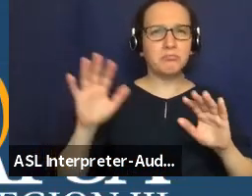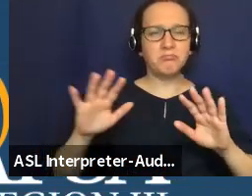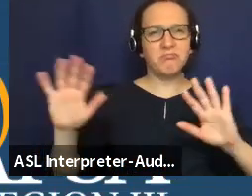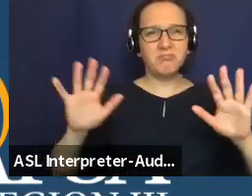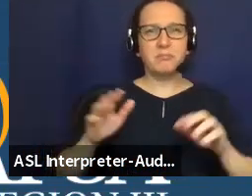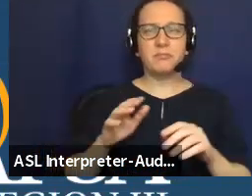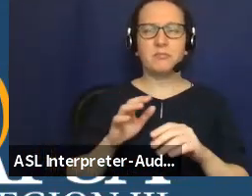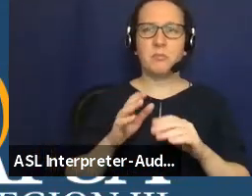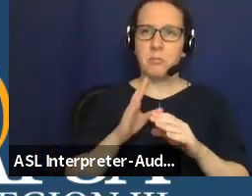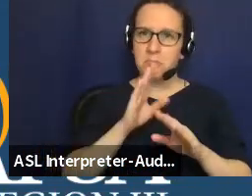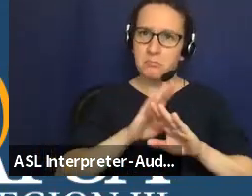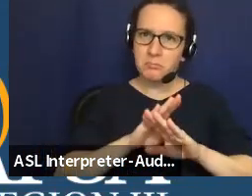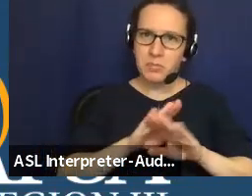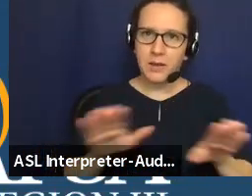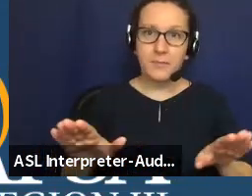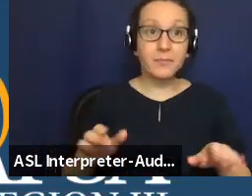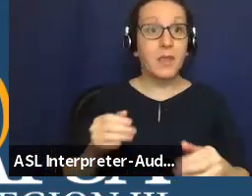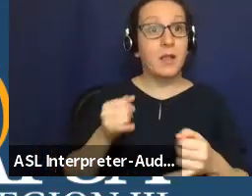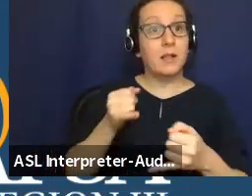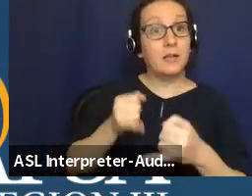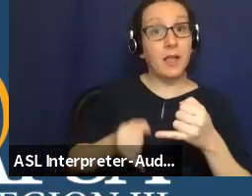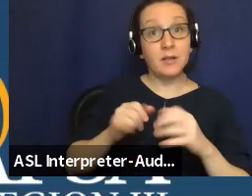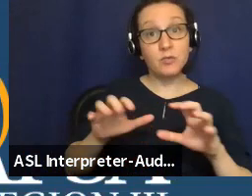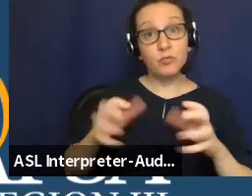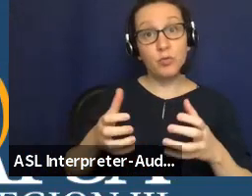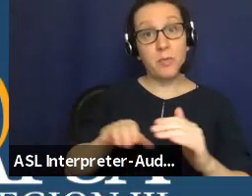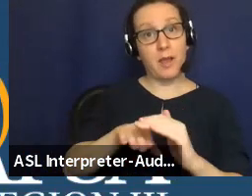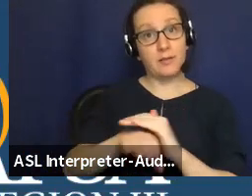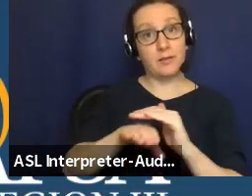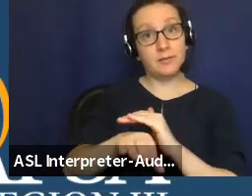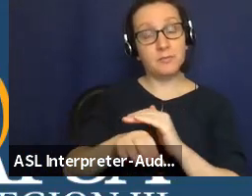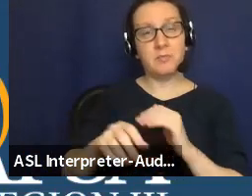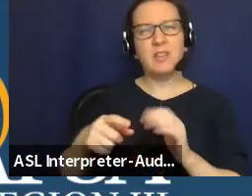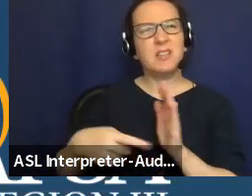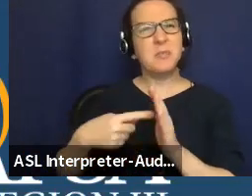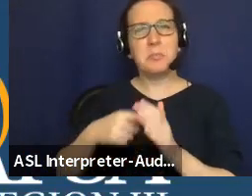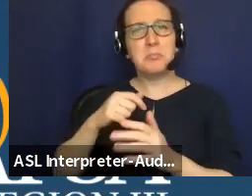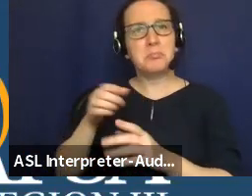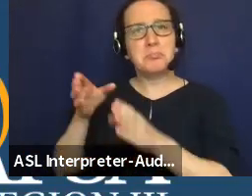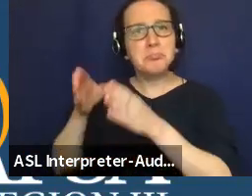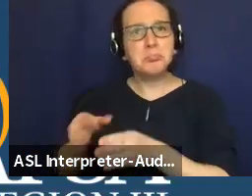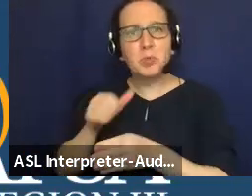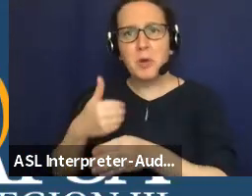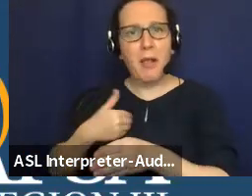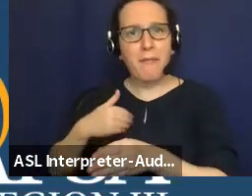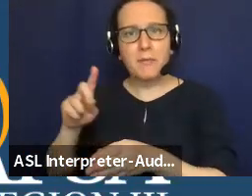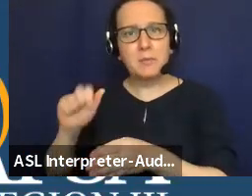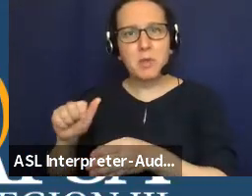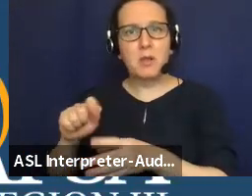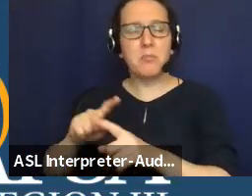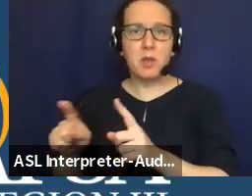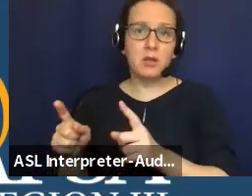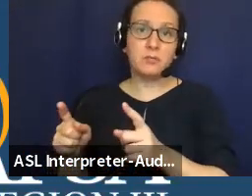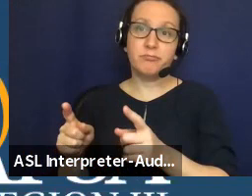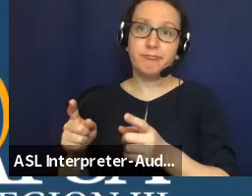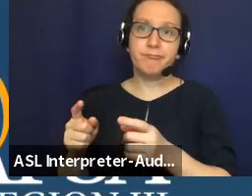is access. And this is not necessarily always directly related to someone's disability, but it's something that we have learned just